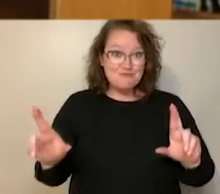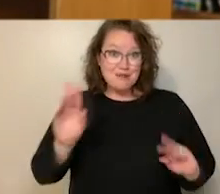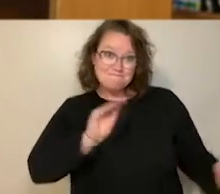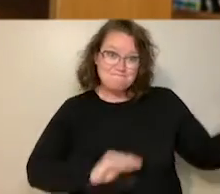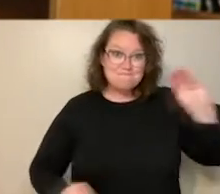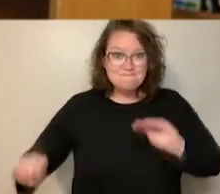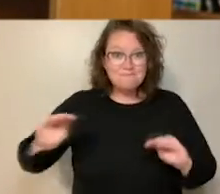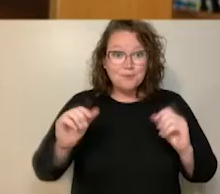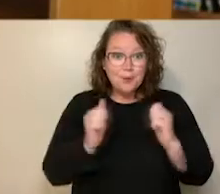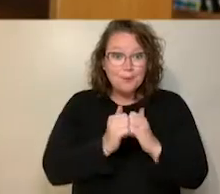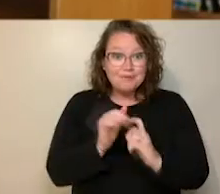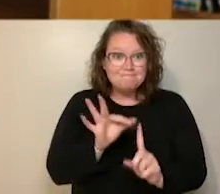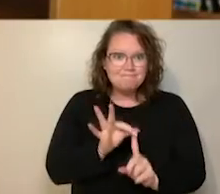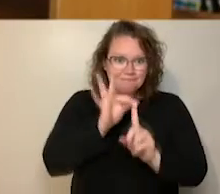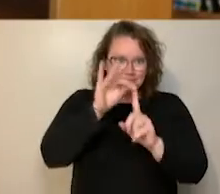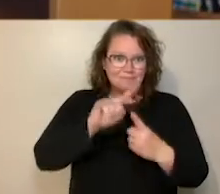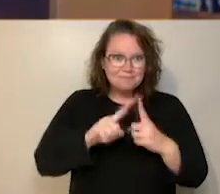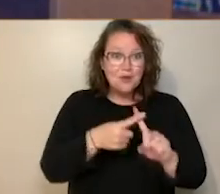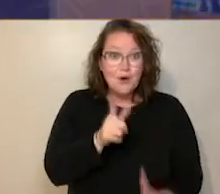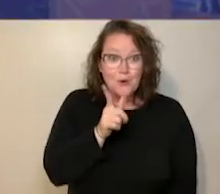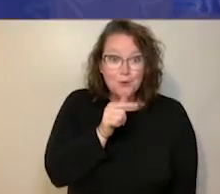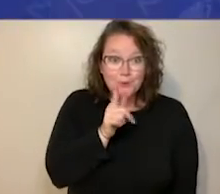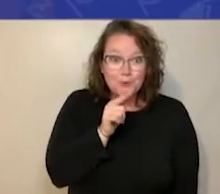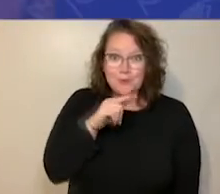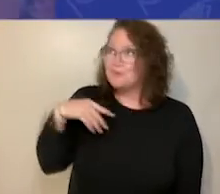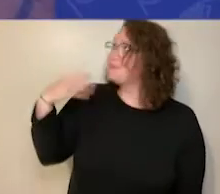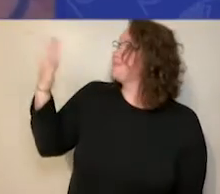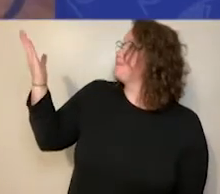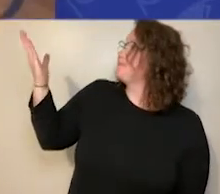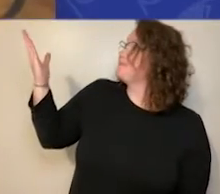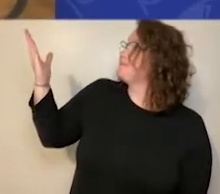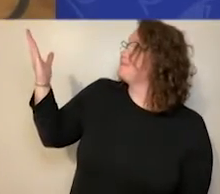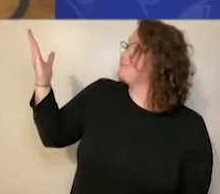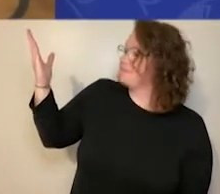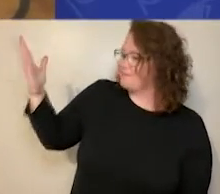ready to move with our special guest today.